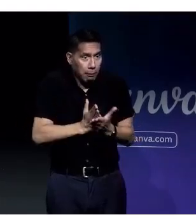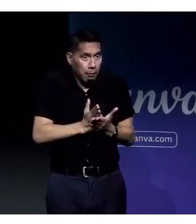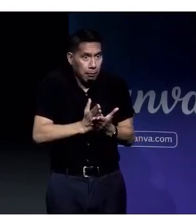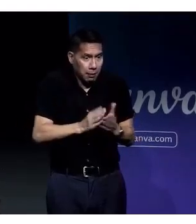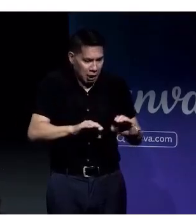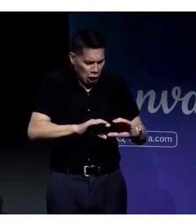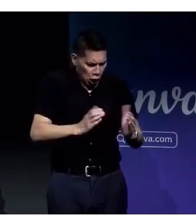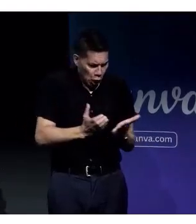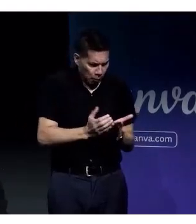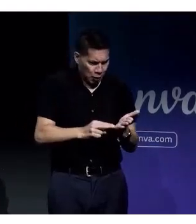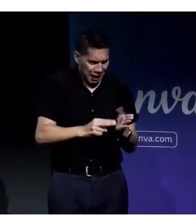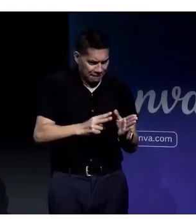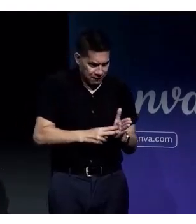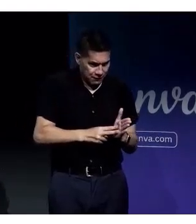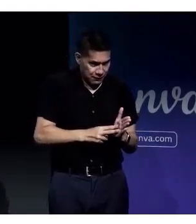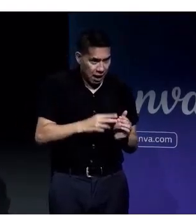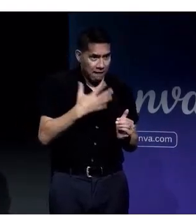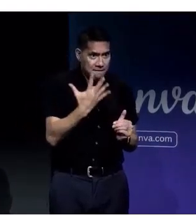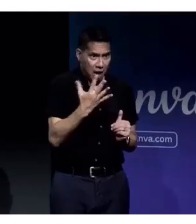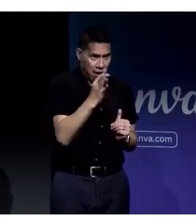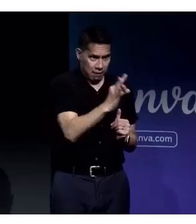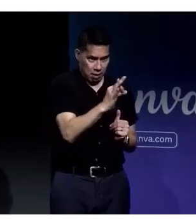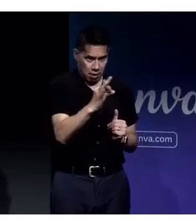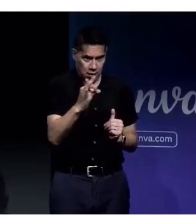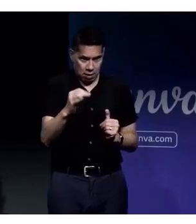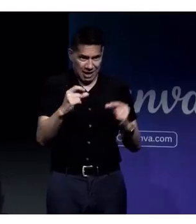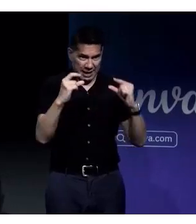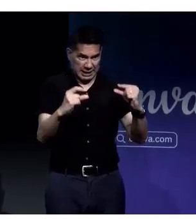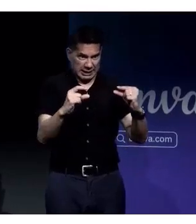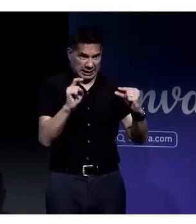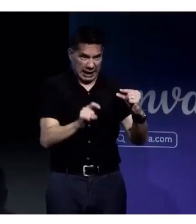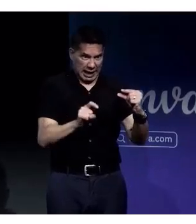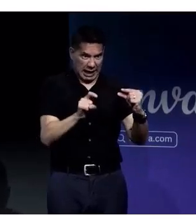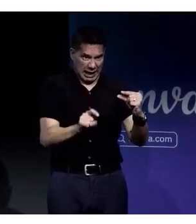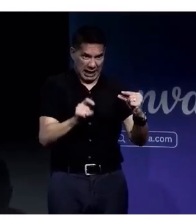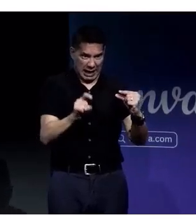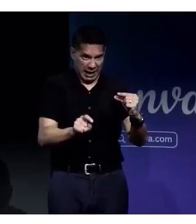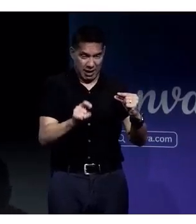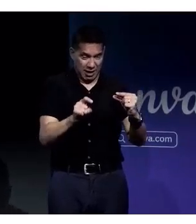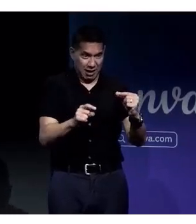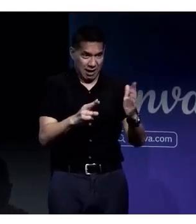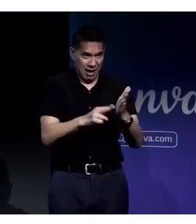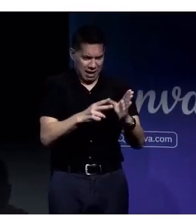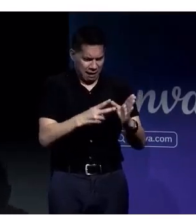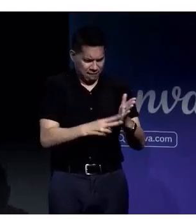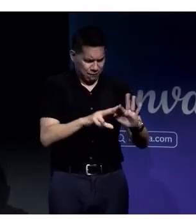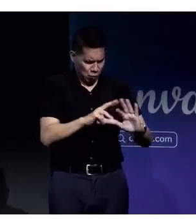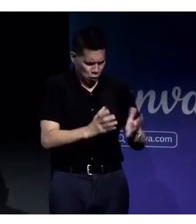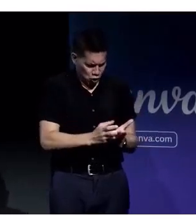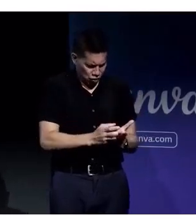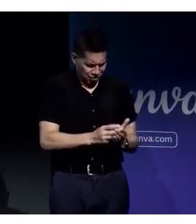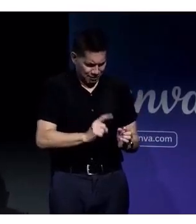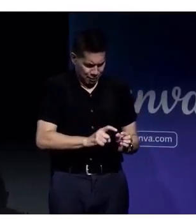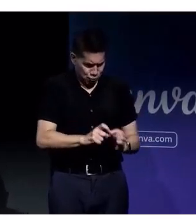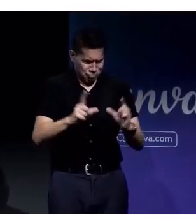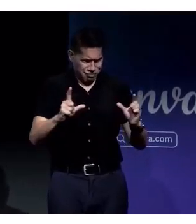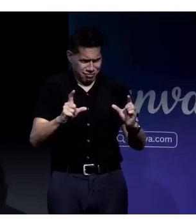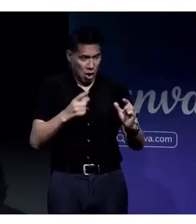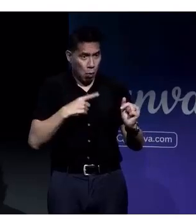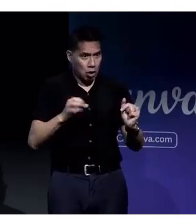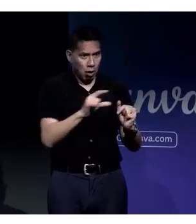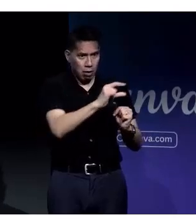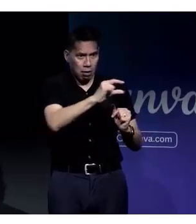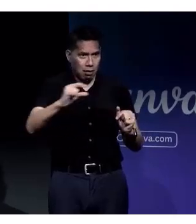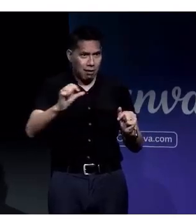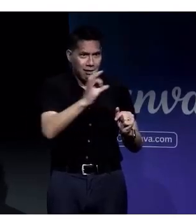nav. 5 buttons in a row, fixed layout, navigation. Surely people will expect that if